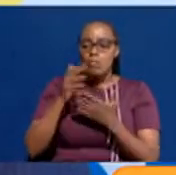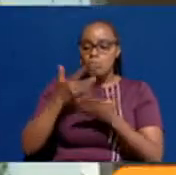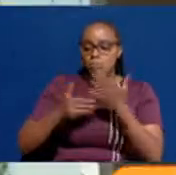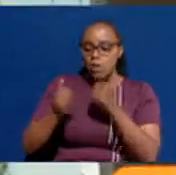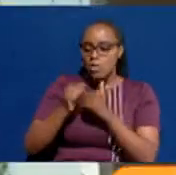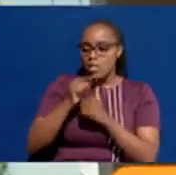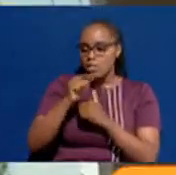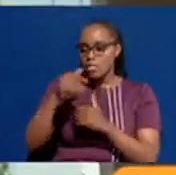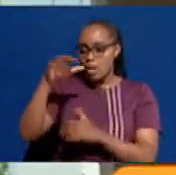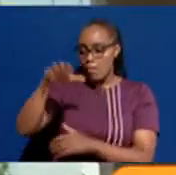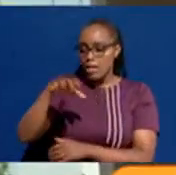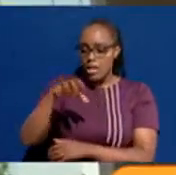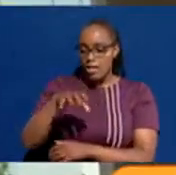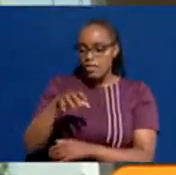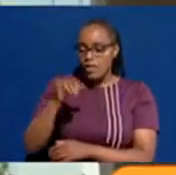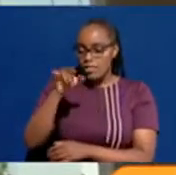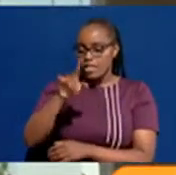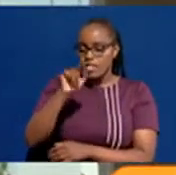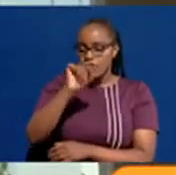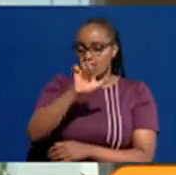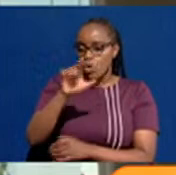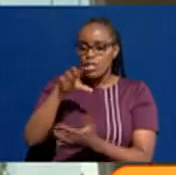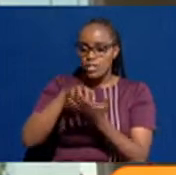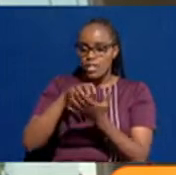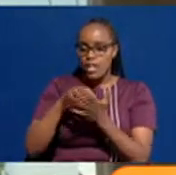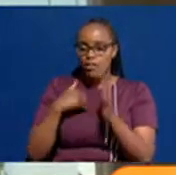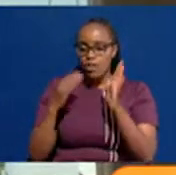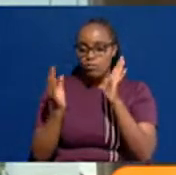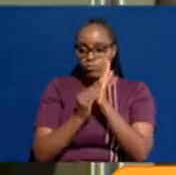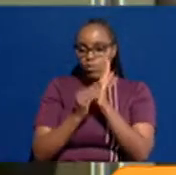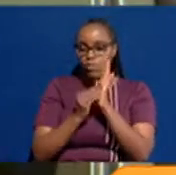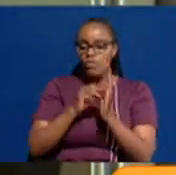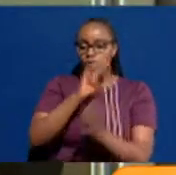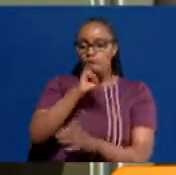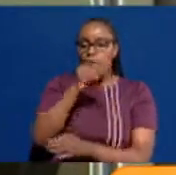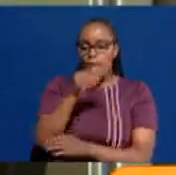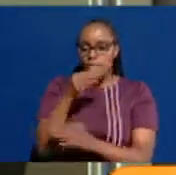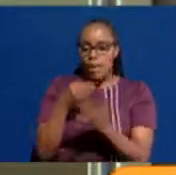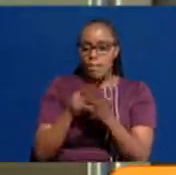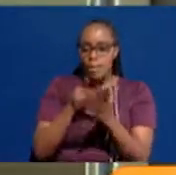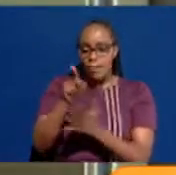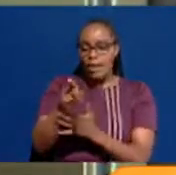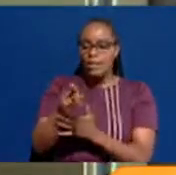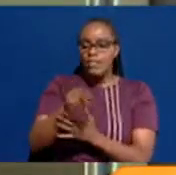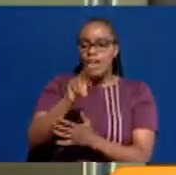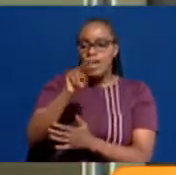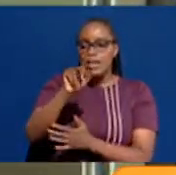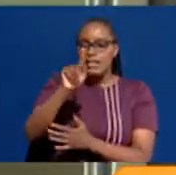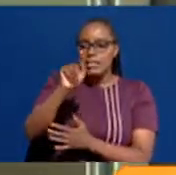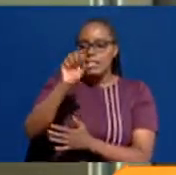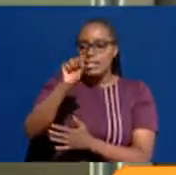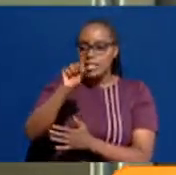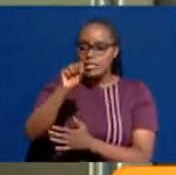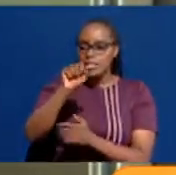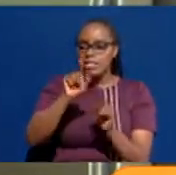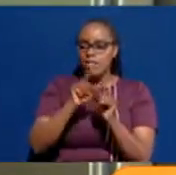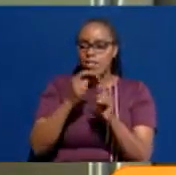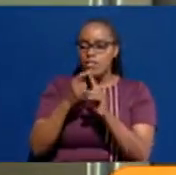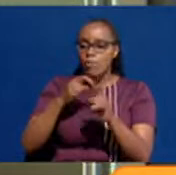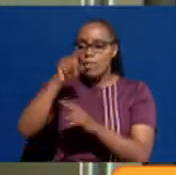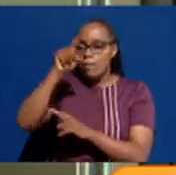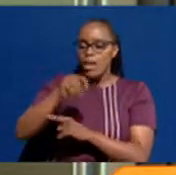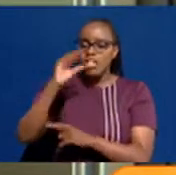with them. The tolling stations at the expressway have now put a provision for M-Pesa payments for MTC users, moving away from the